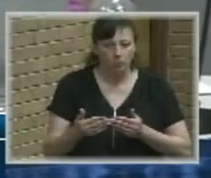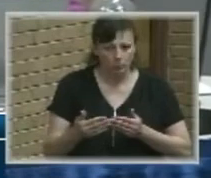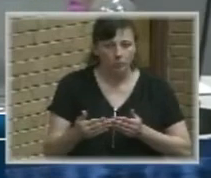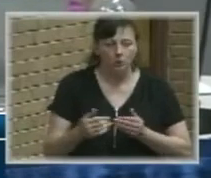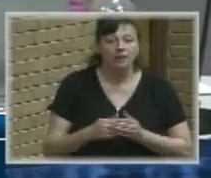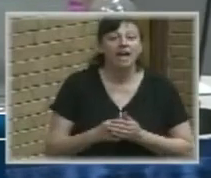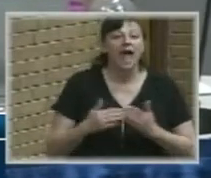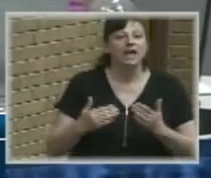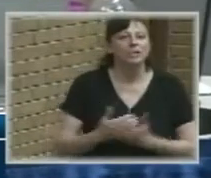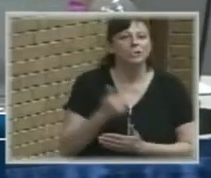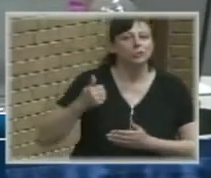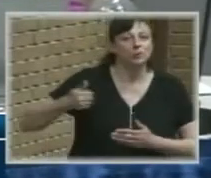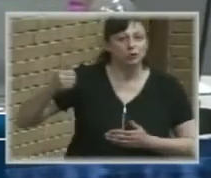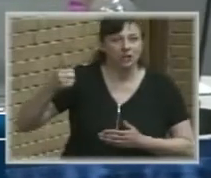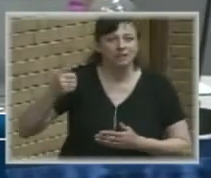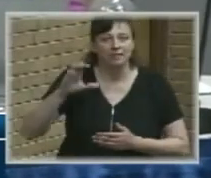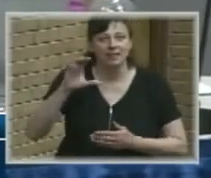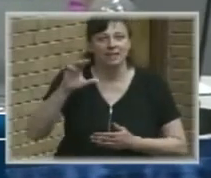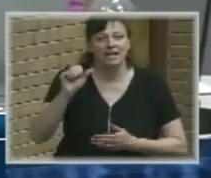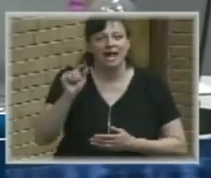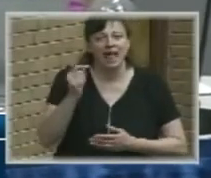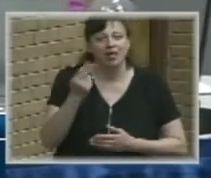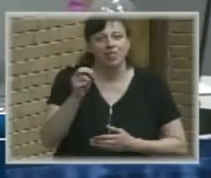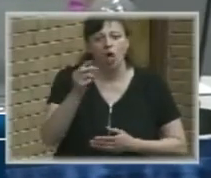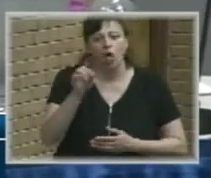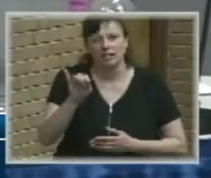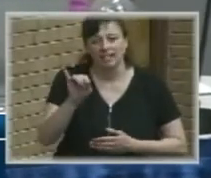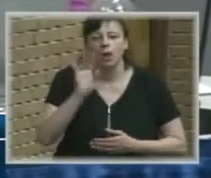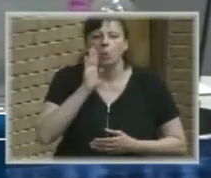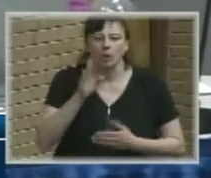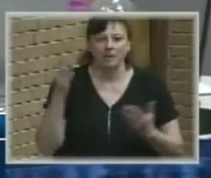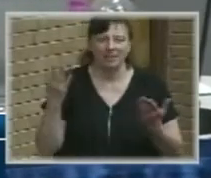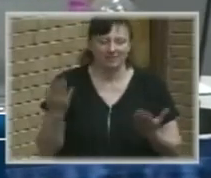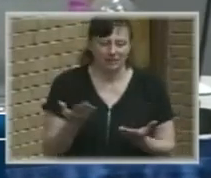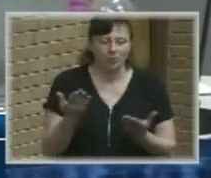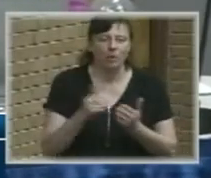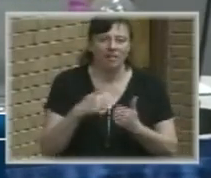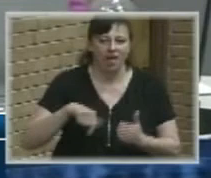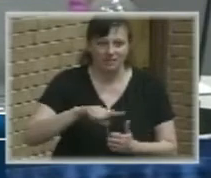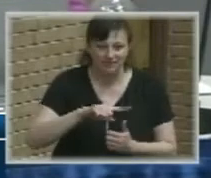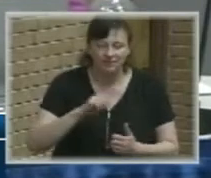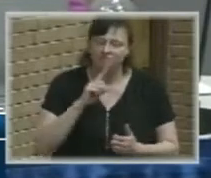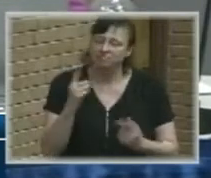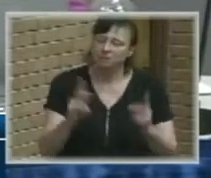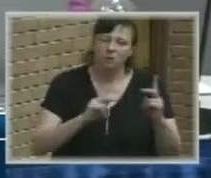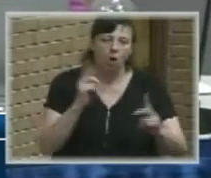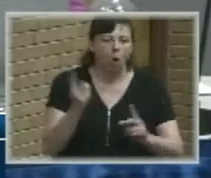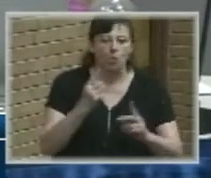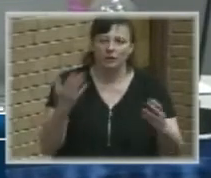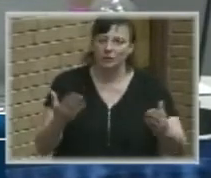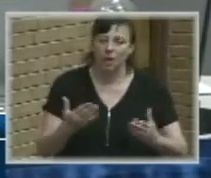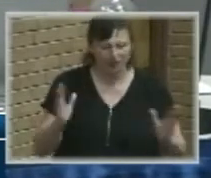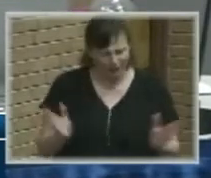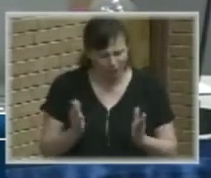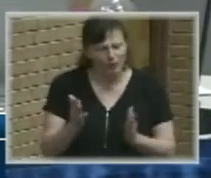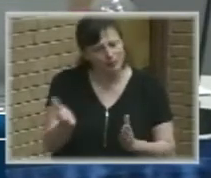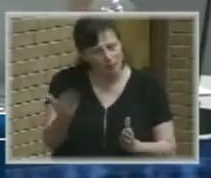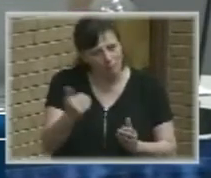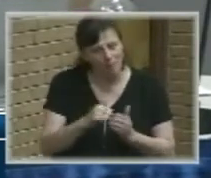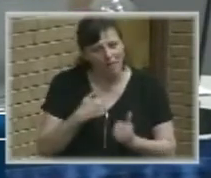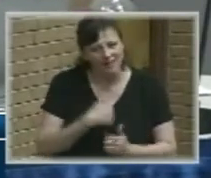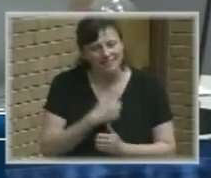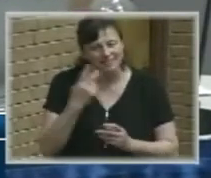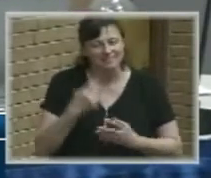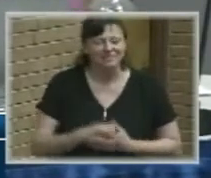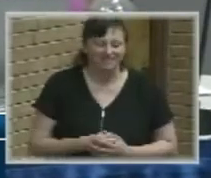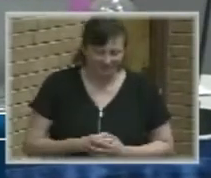new Chief David Cathaldi will be in attendance. The public is always invited and encouraged to attend. We'll sock it to